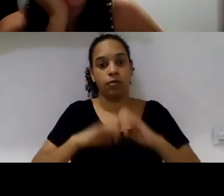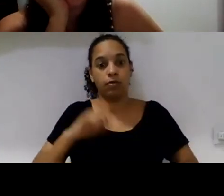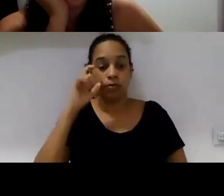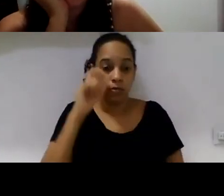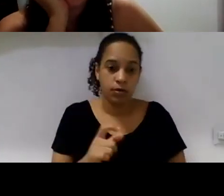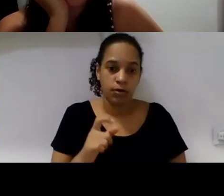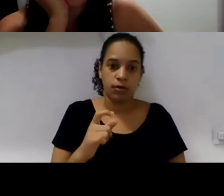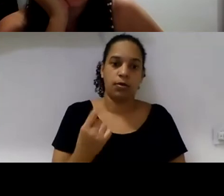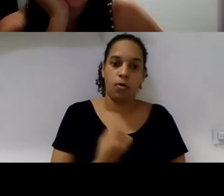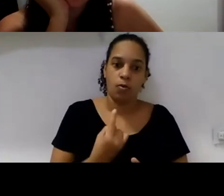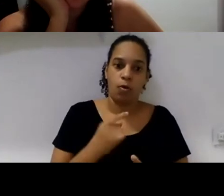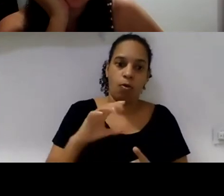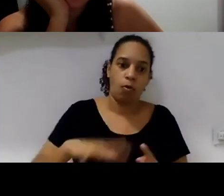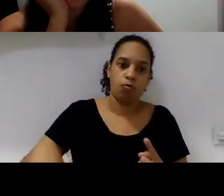people,